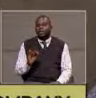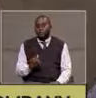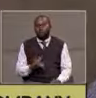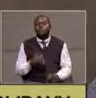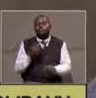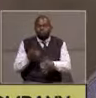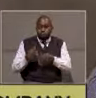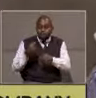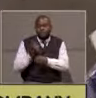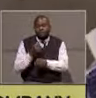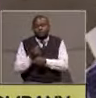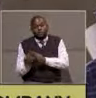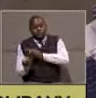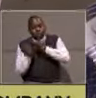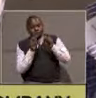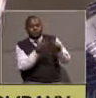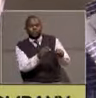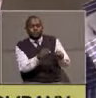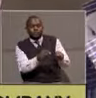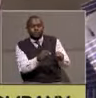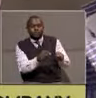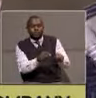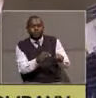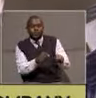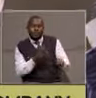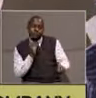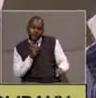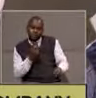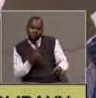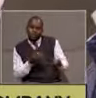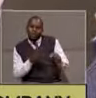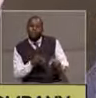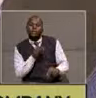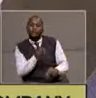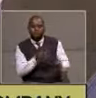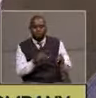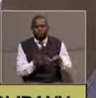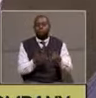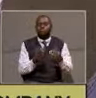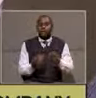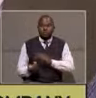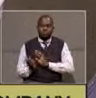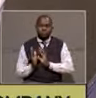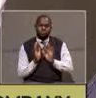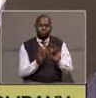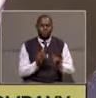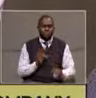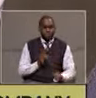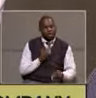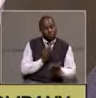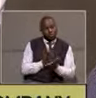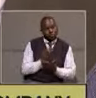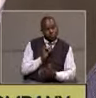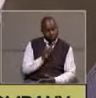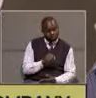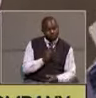tasked to come and verify what was going on here. So they came and found, yes,